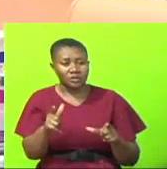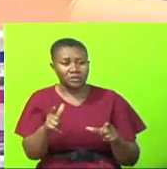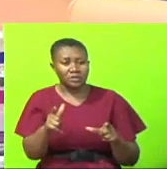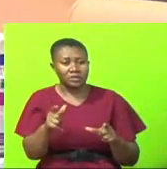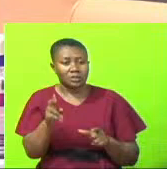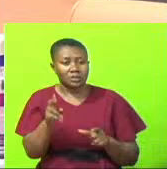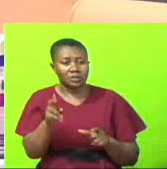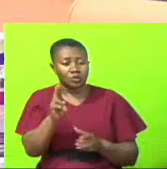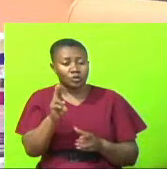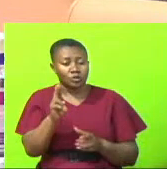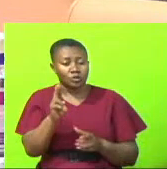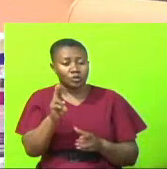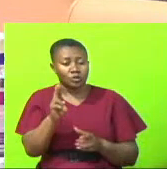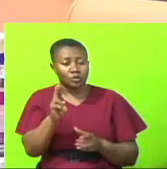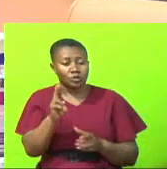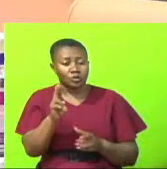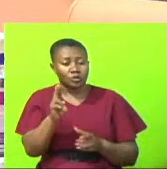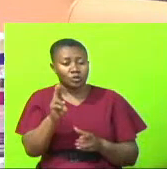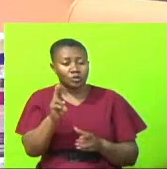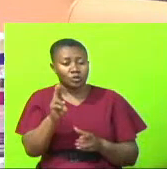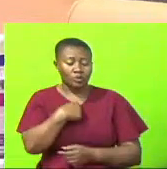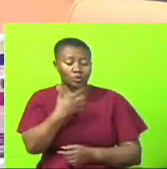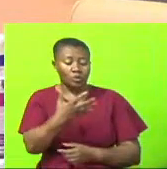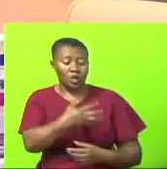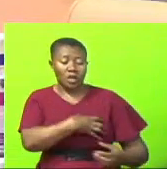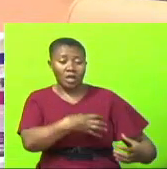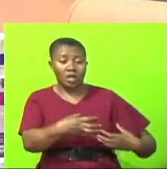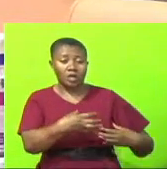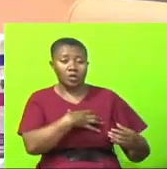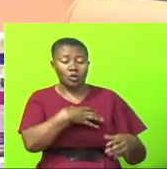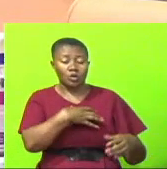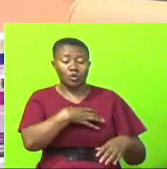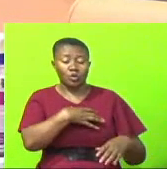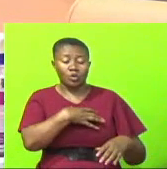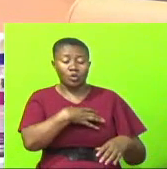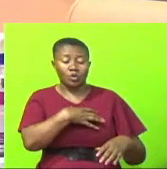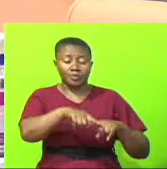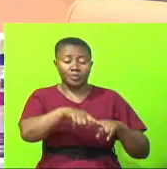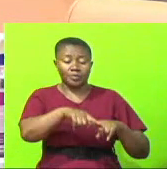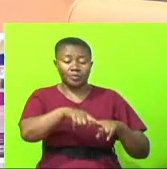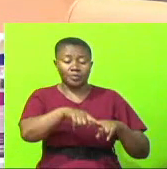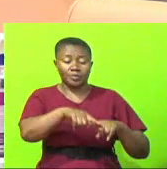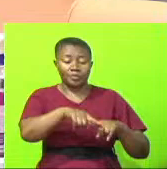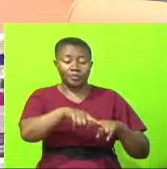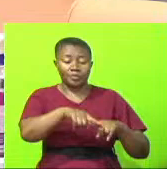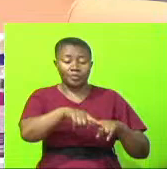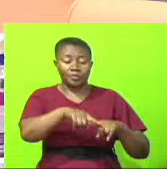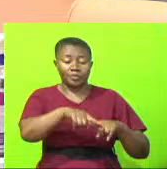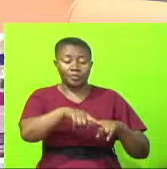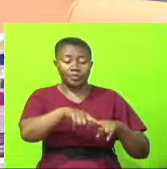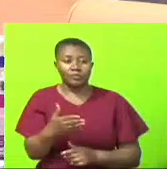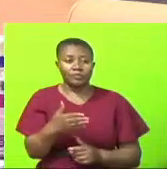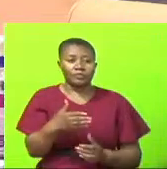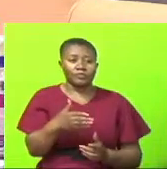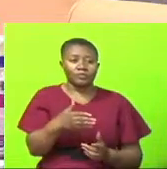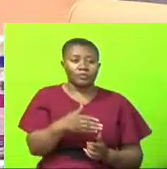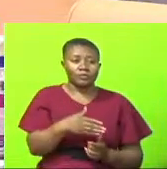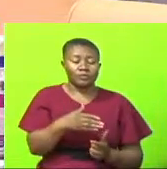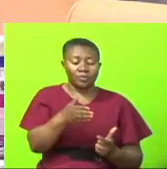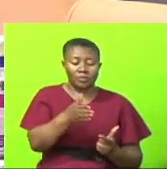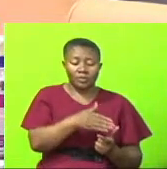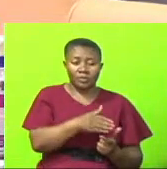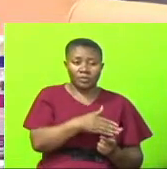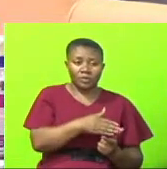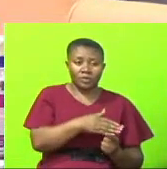Mr. Speaker, I'm going to argue on two main grounds. One, on the spirit and letter of the Constitution